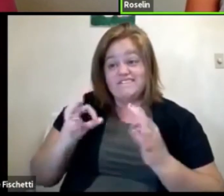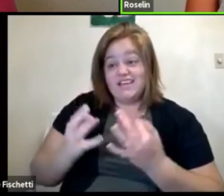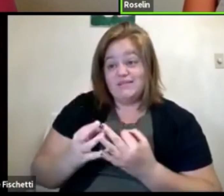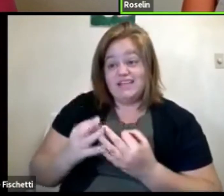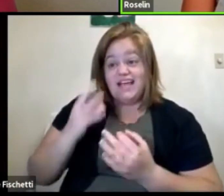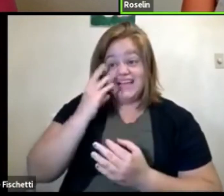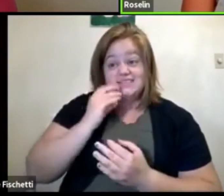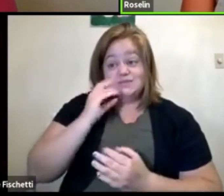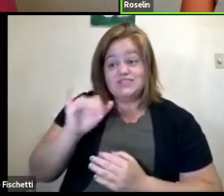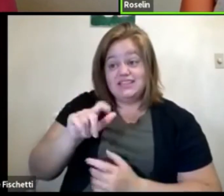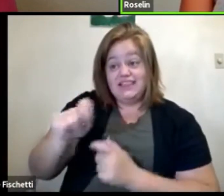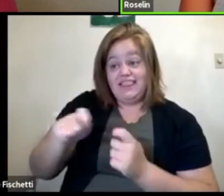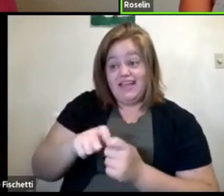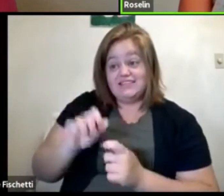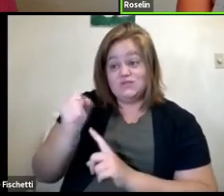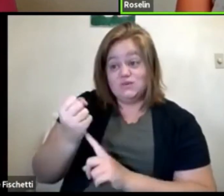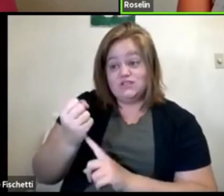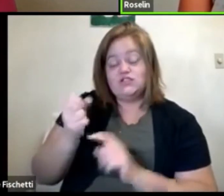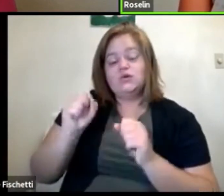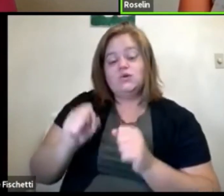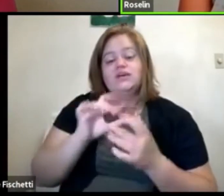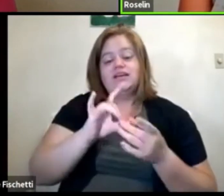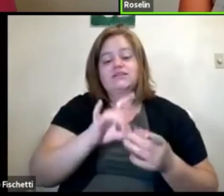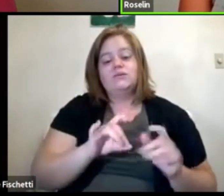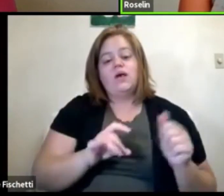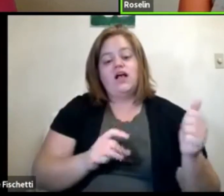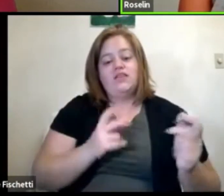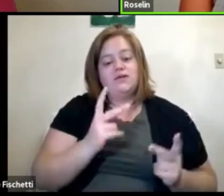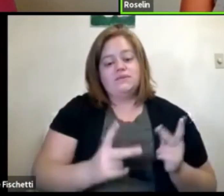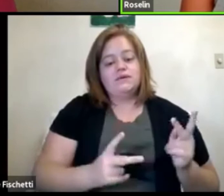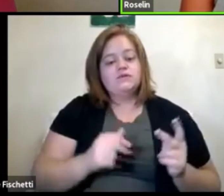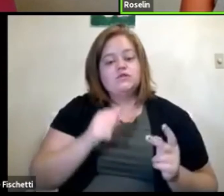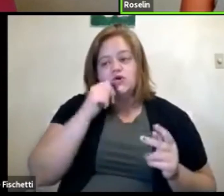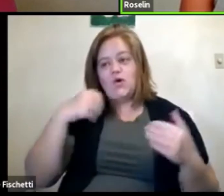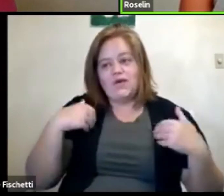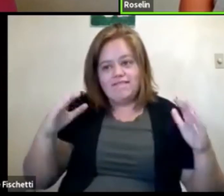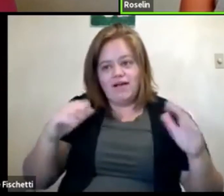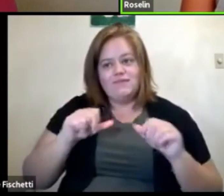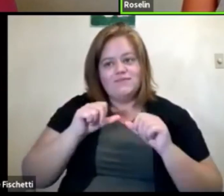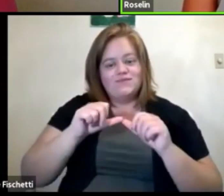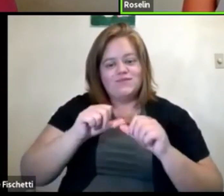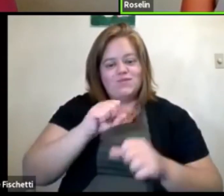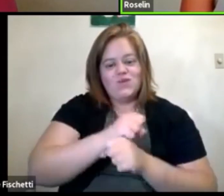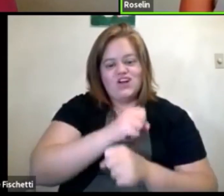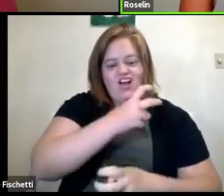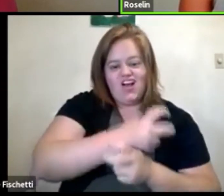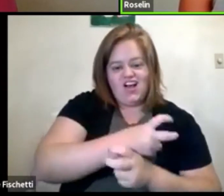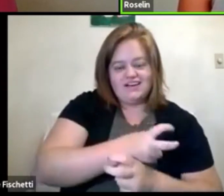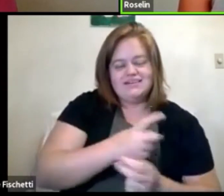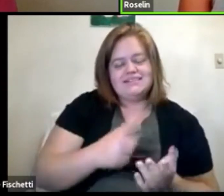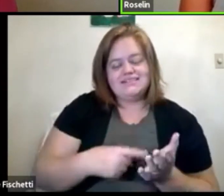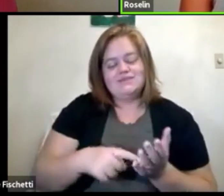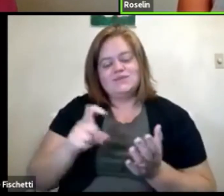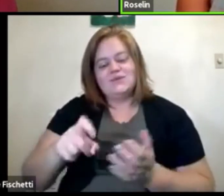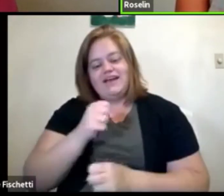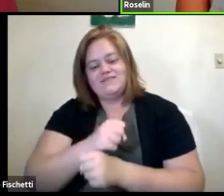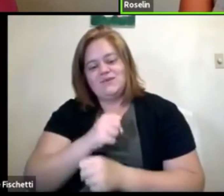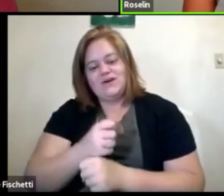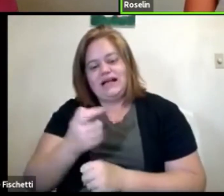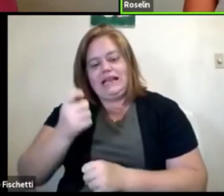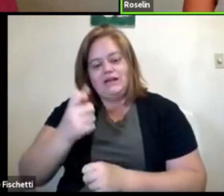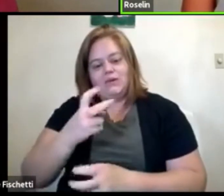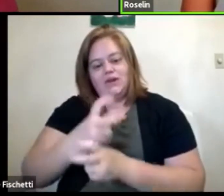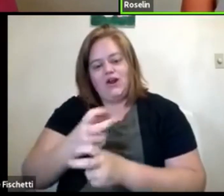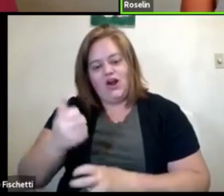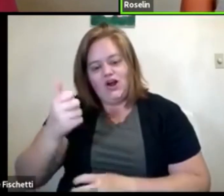that. It just don't give up. Work very hard. Sometimes we will have to work a little extra harder